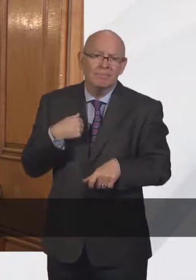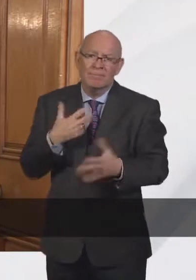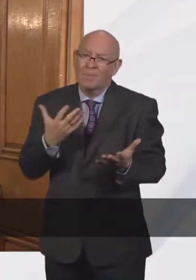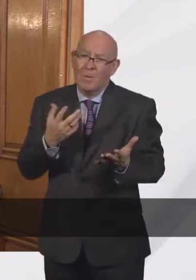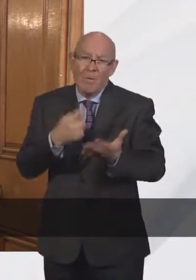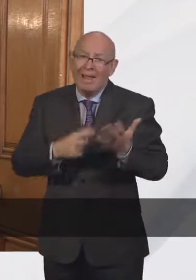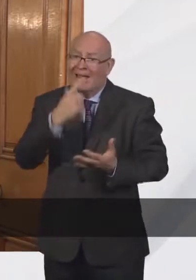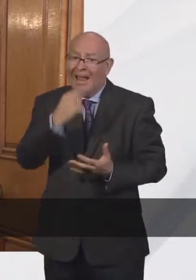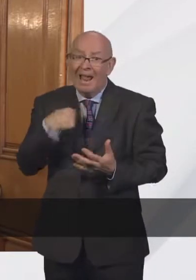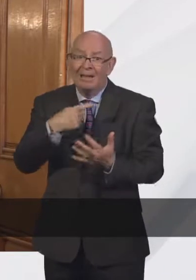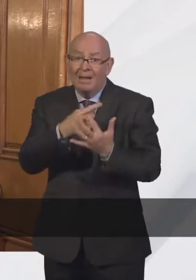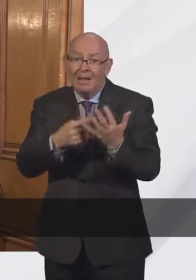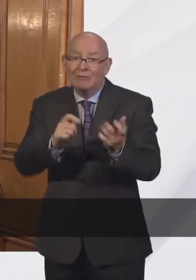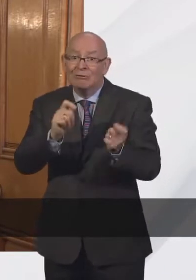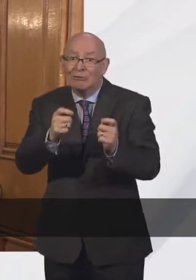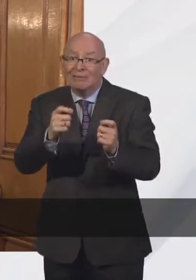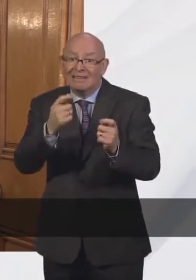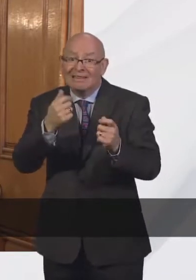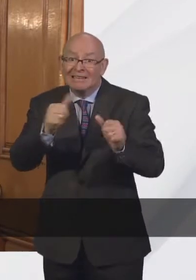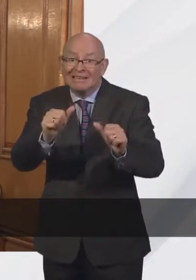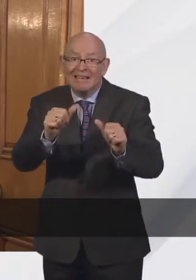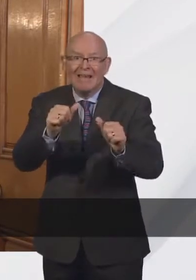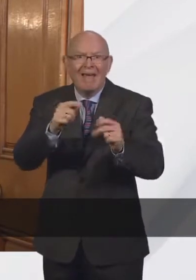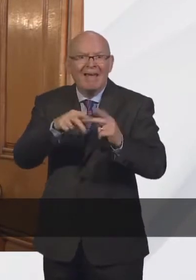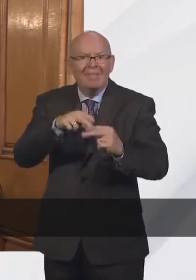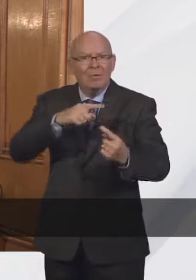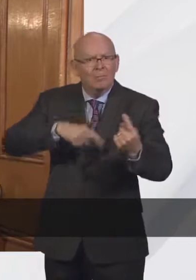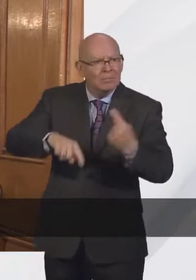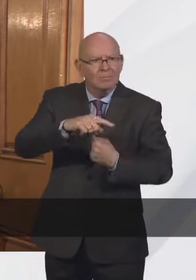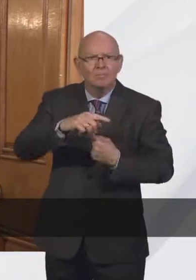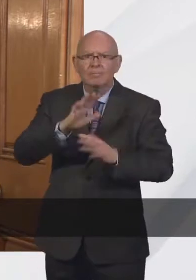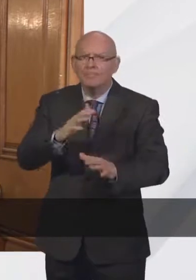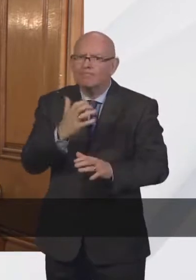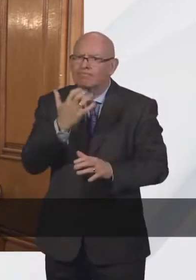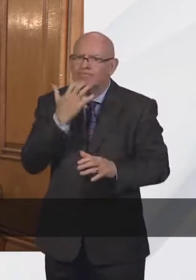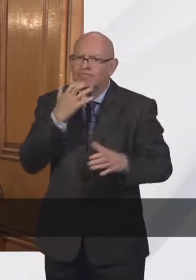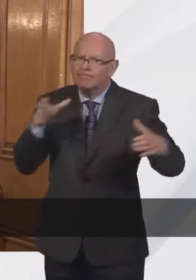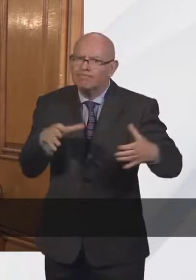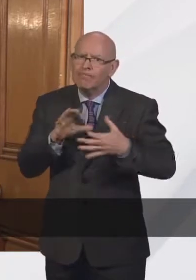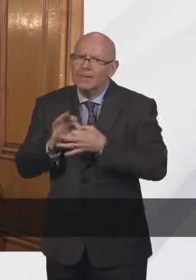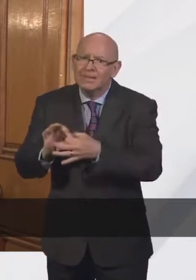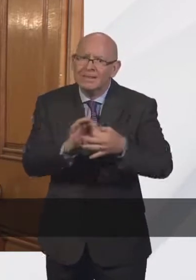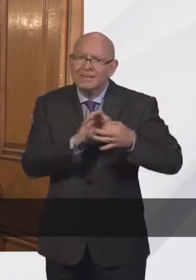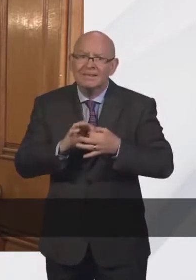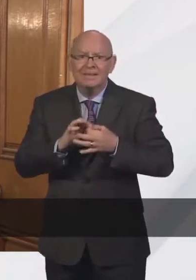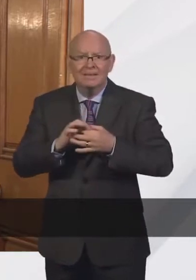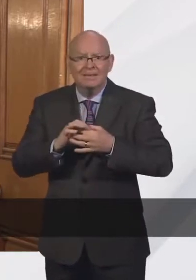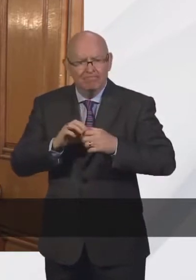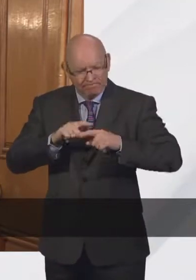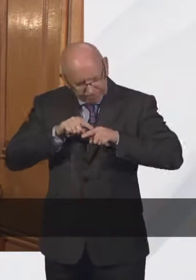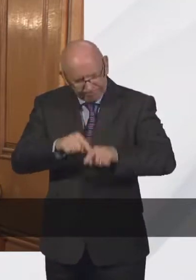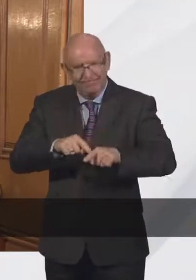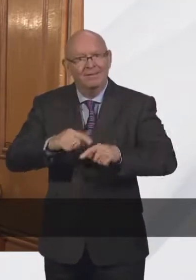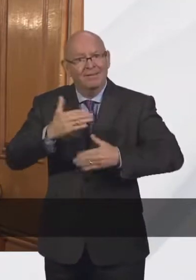asked a huge amount of all of you, and you've met that challenge, the people of this country have met that challenge with good